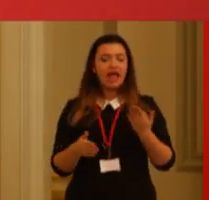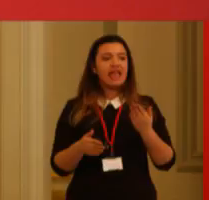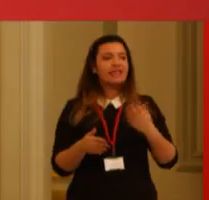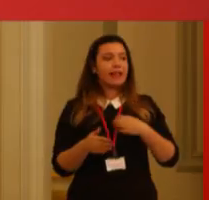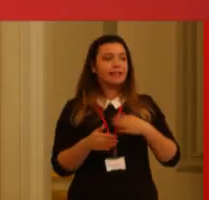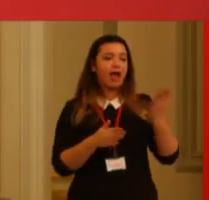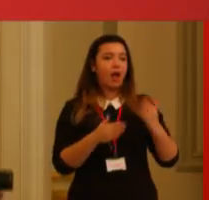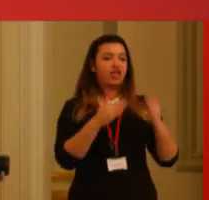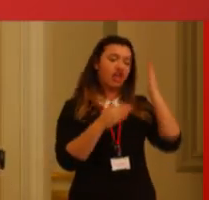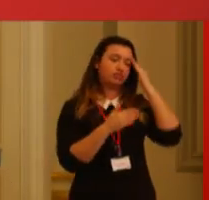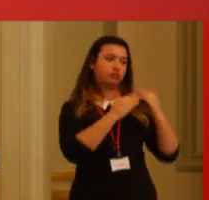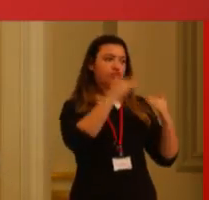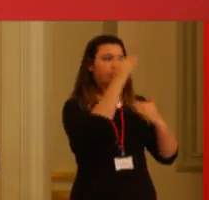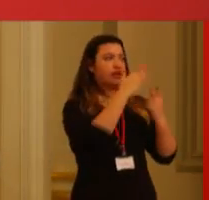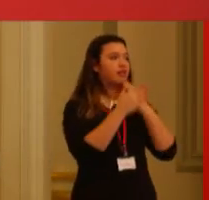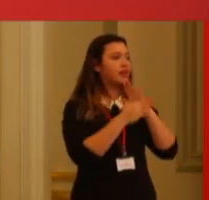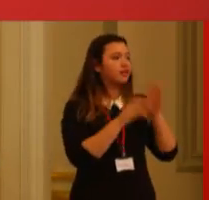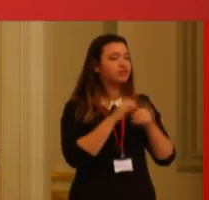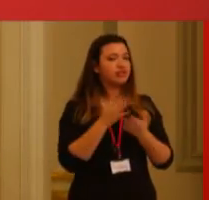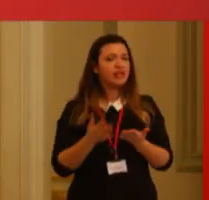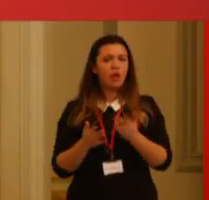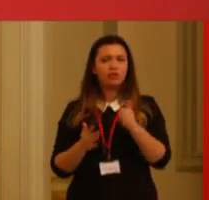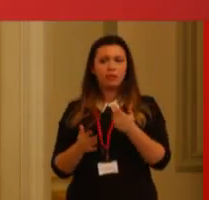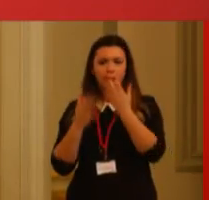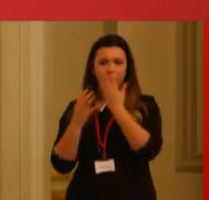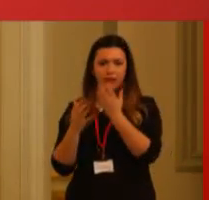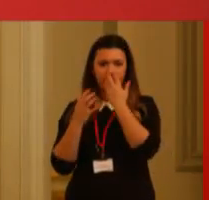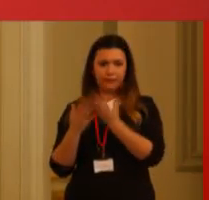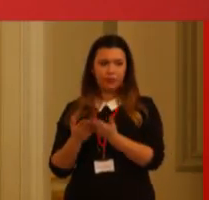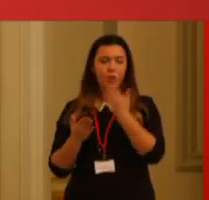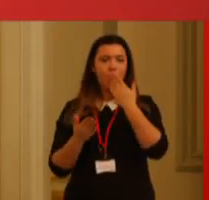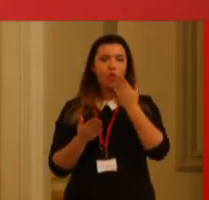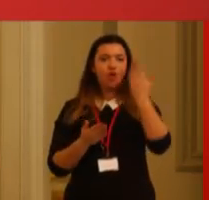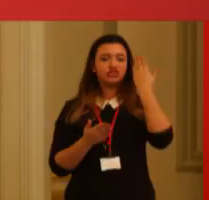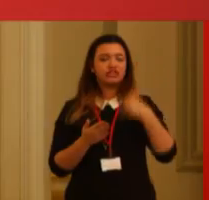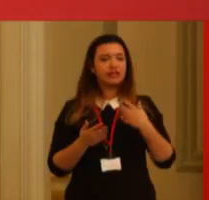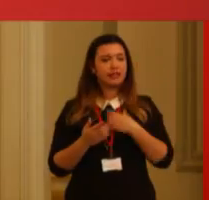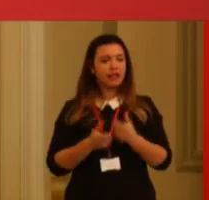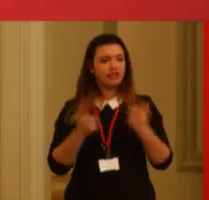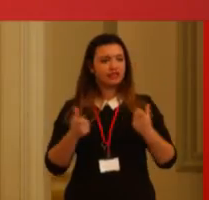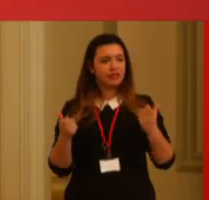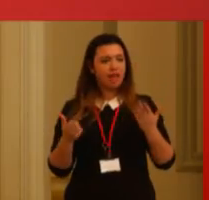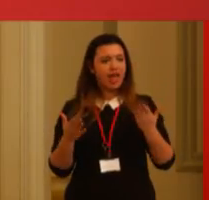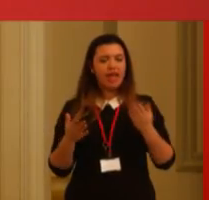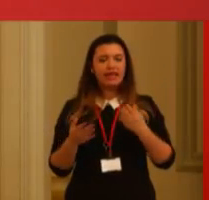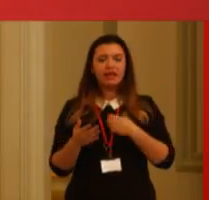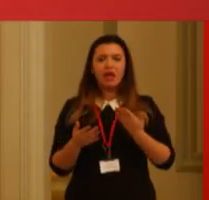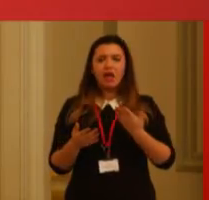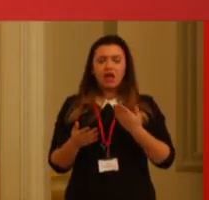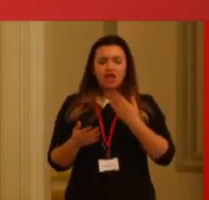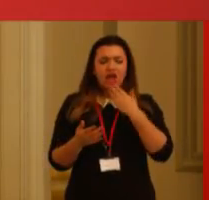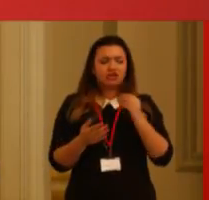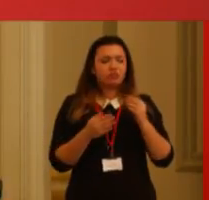the jobs market, and care and nurture remains a problem. It's not